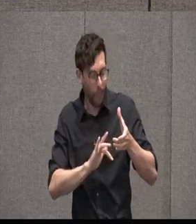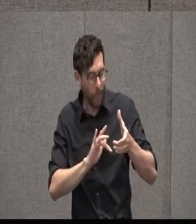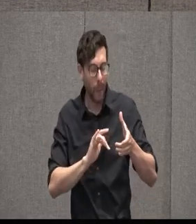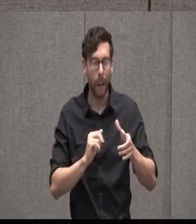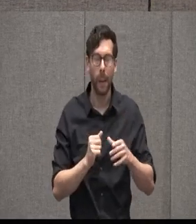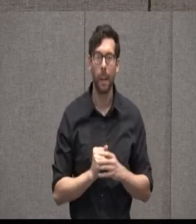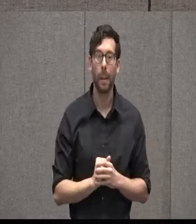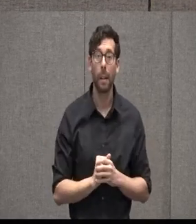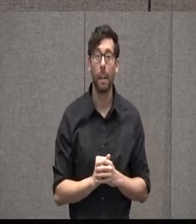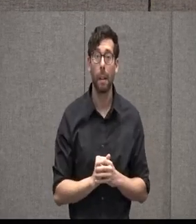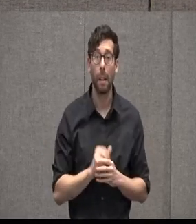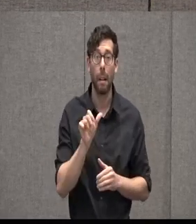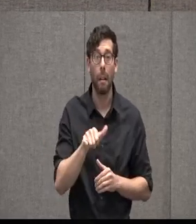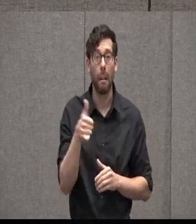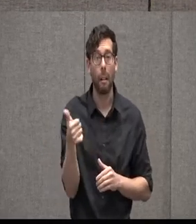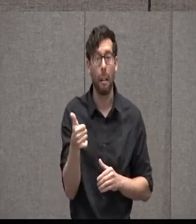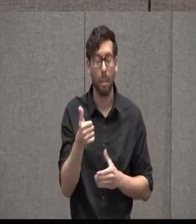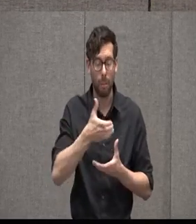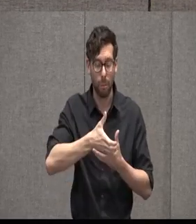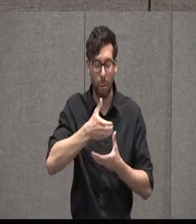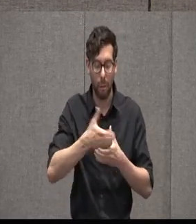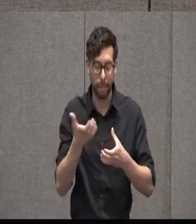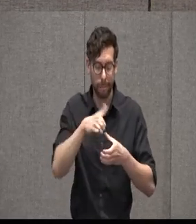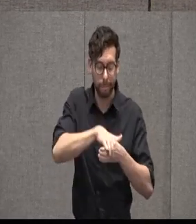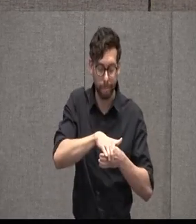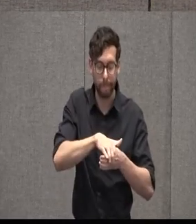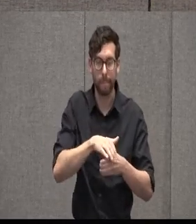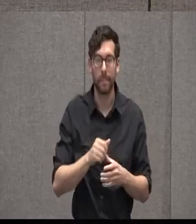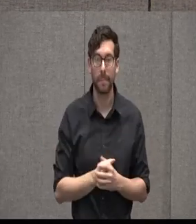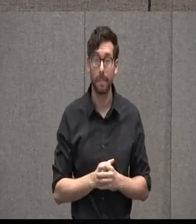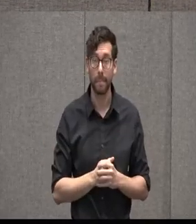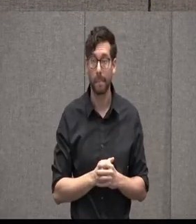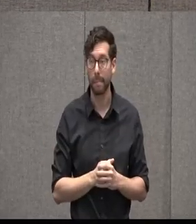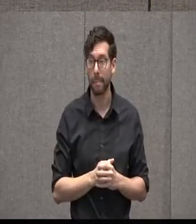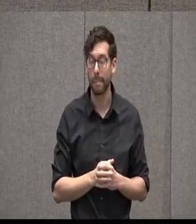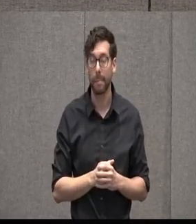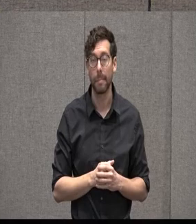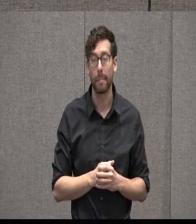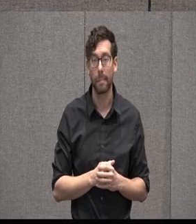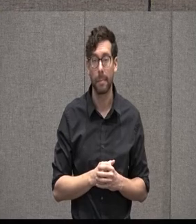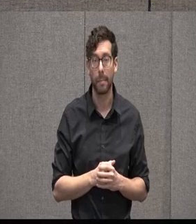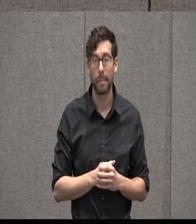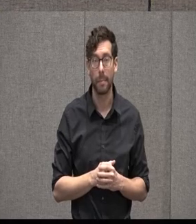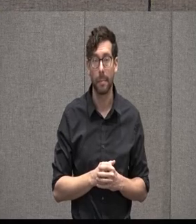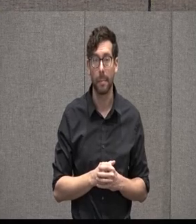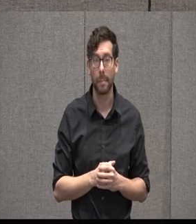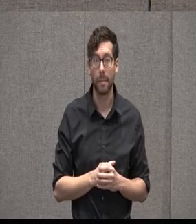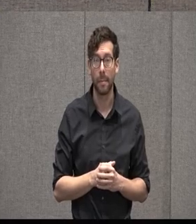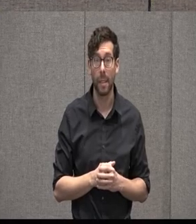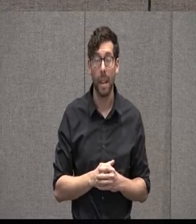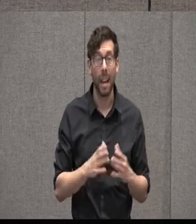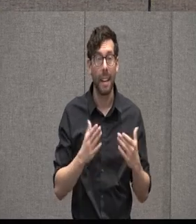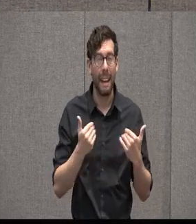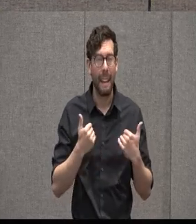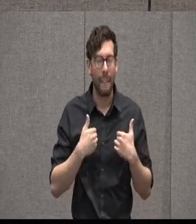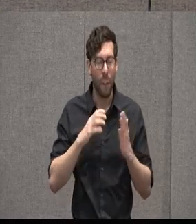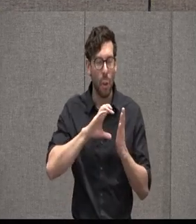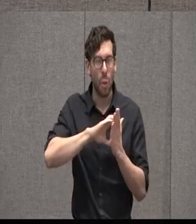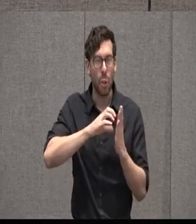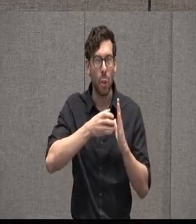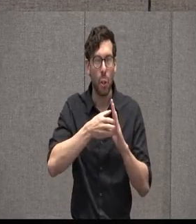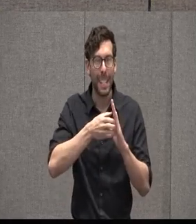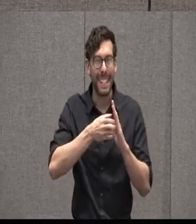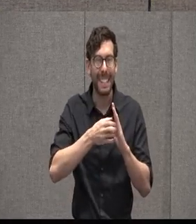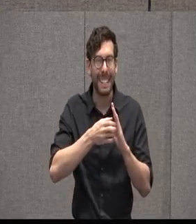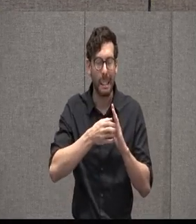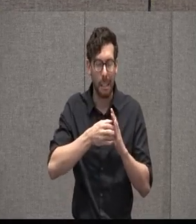other lids from jars. I happen to have some cookie cutters that are